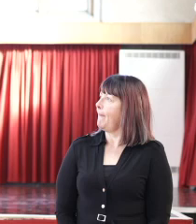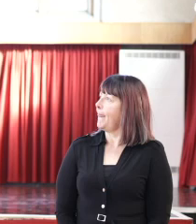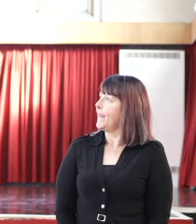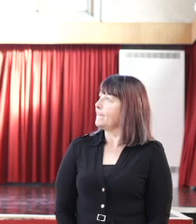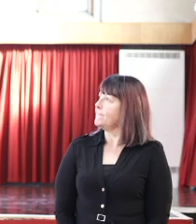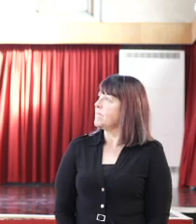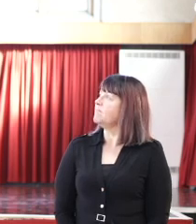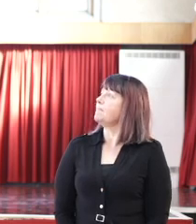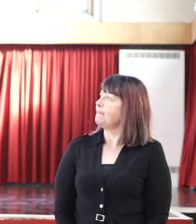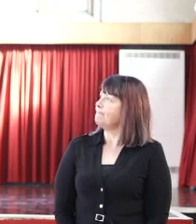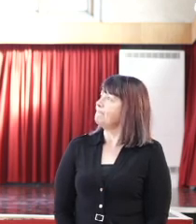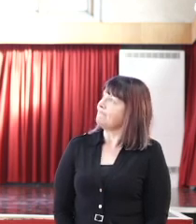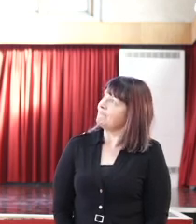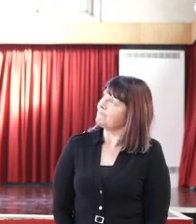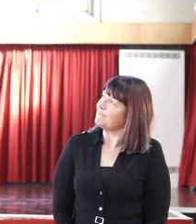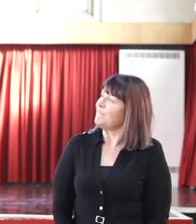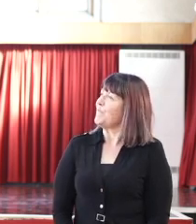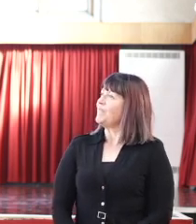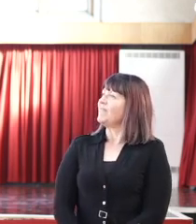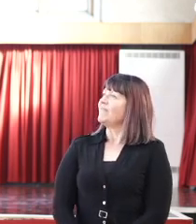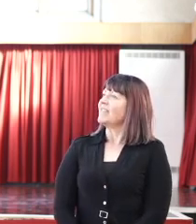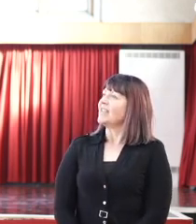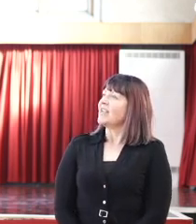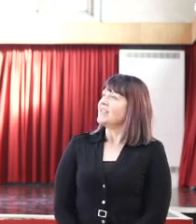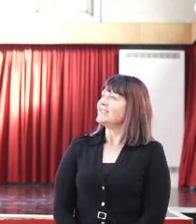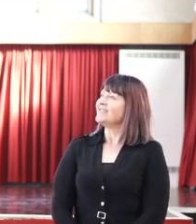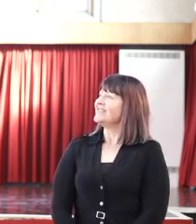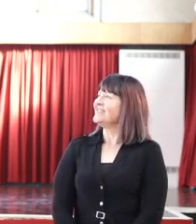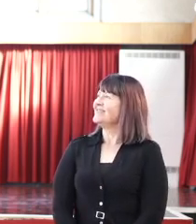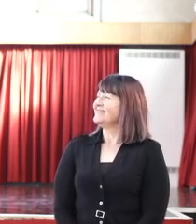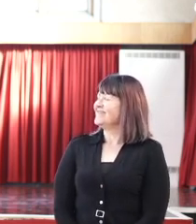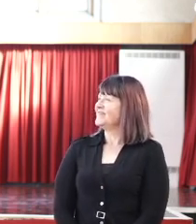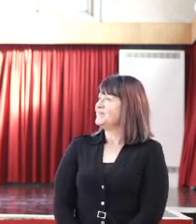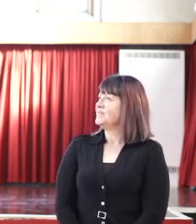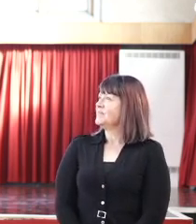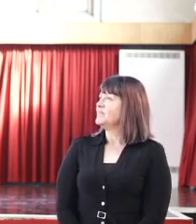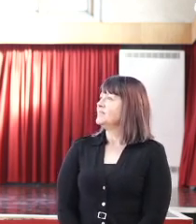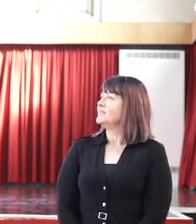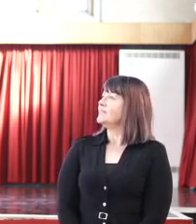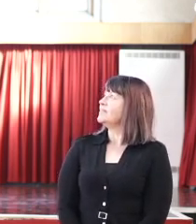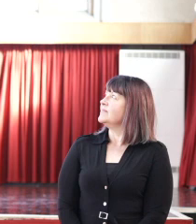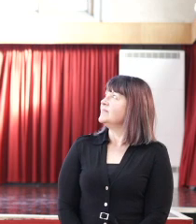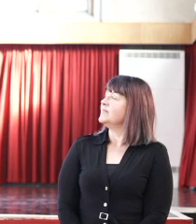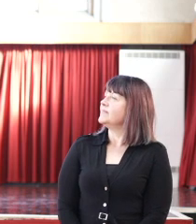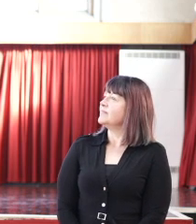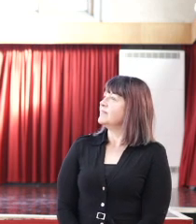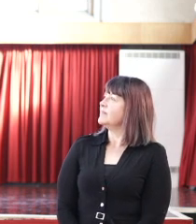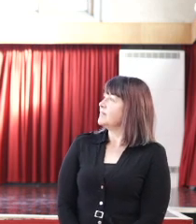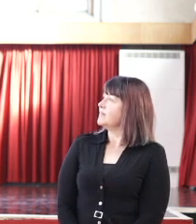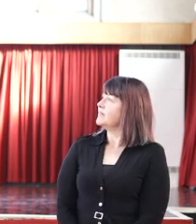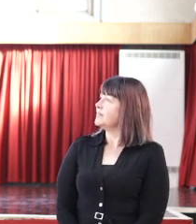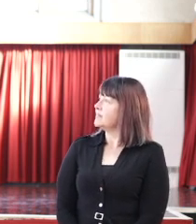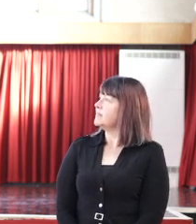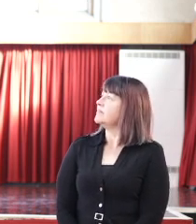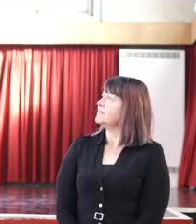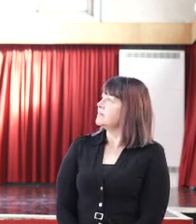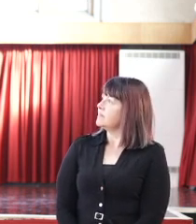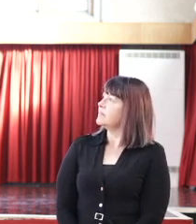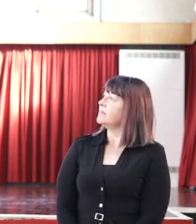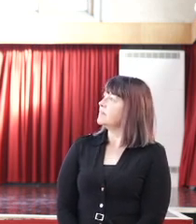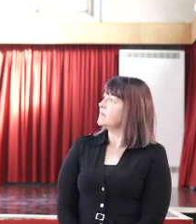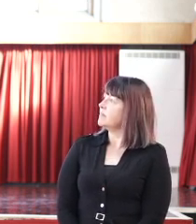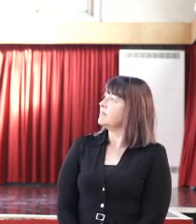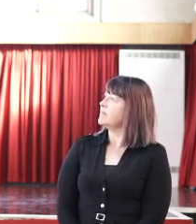So there's a little video here. Hopefully you'll be able to see it. It's dark enough. It's a bit fast, but I'm going to explain about Deaf Plur. So peace, there's a sign for peace.